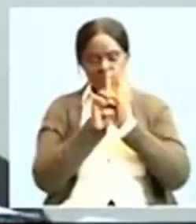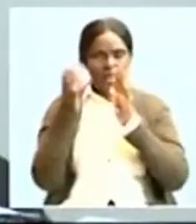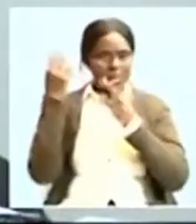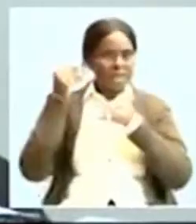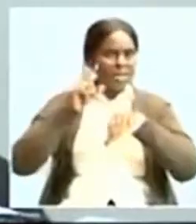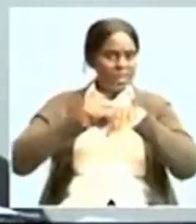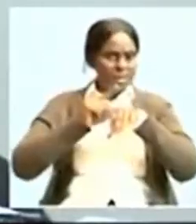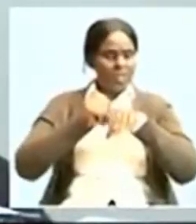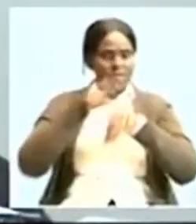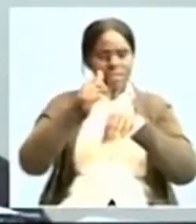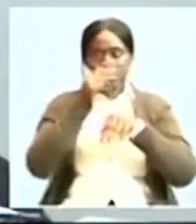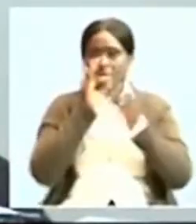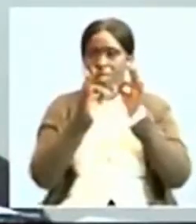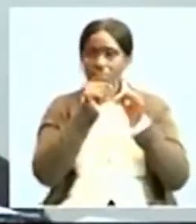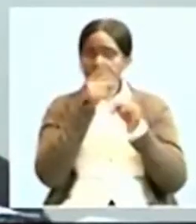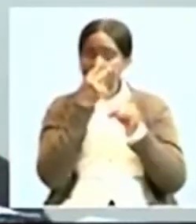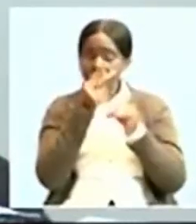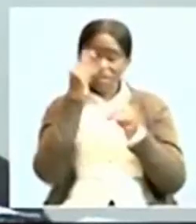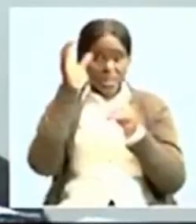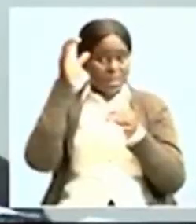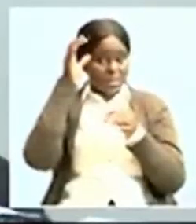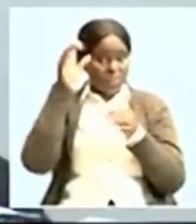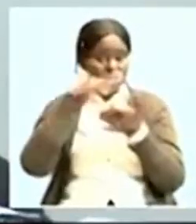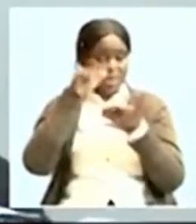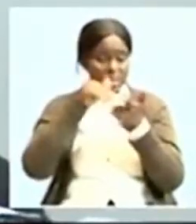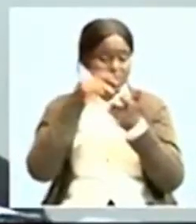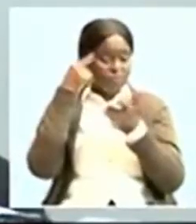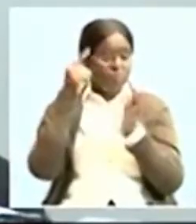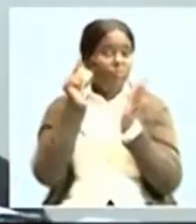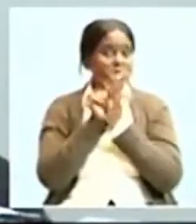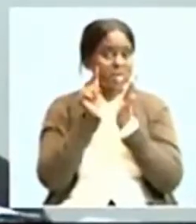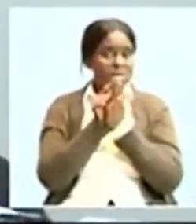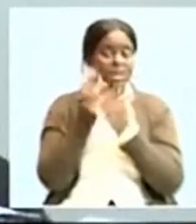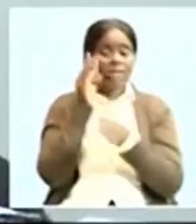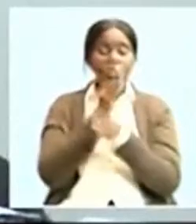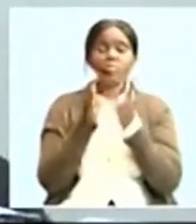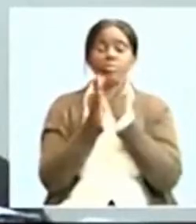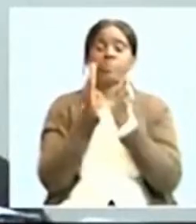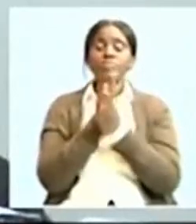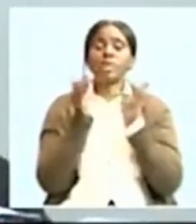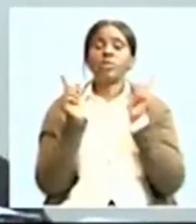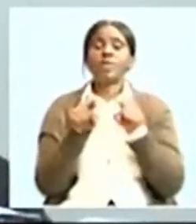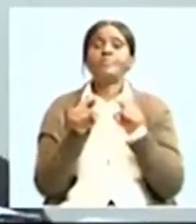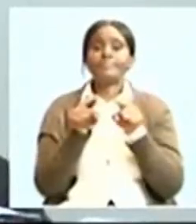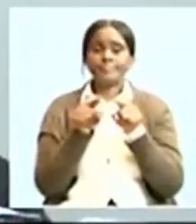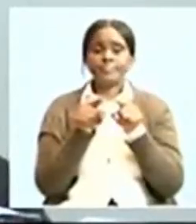time that if you look at the Civic Center for Lusaka, when was it built?